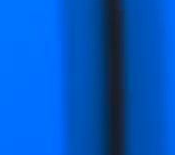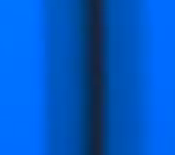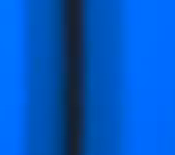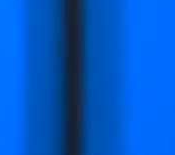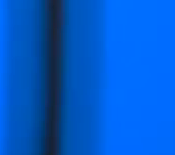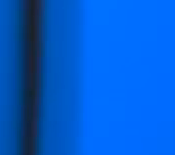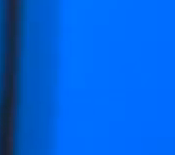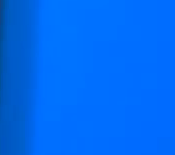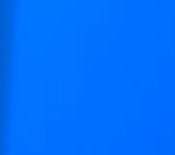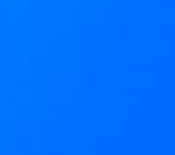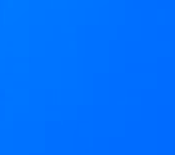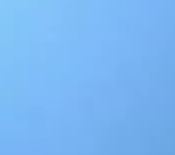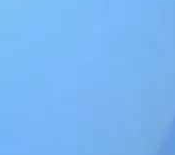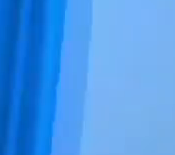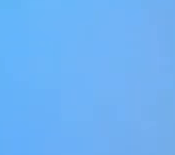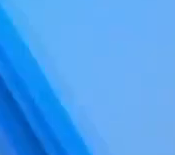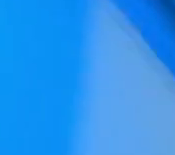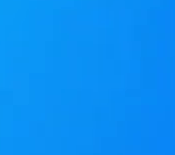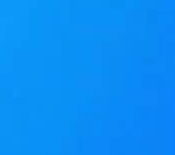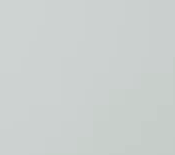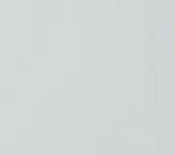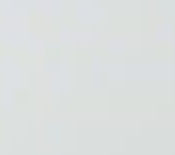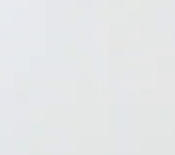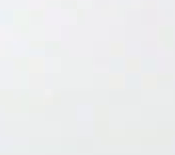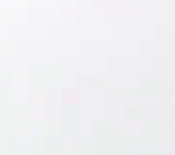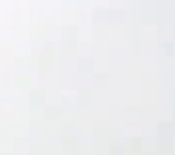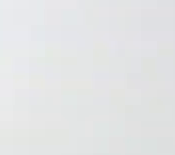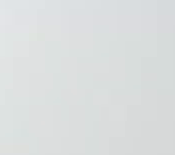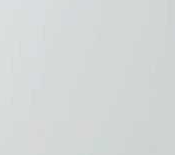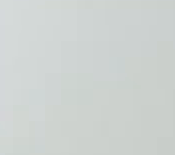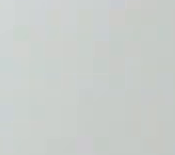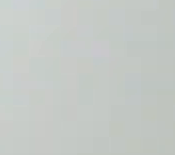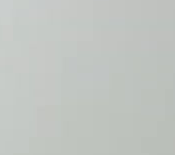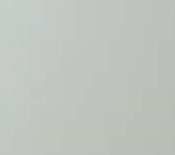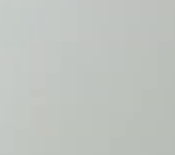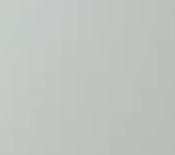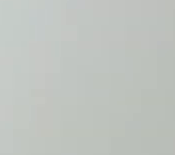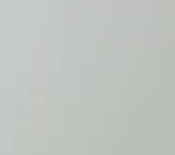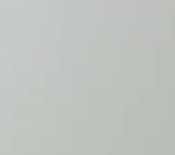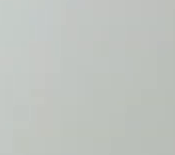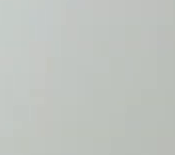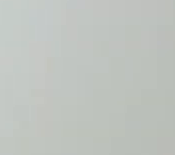ZNS Total Sports is brought to you by Fourth Terrace Diagnostic Center.